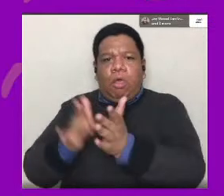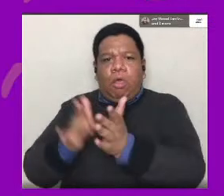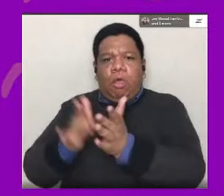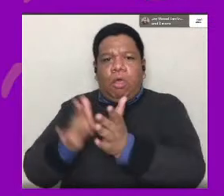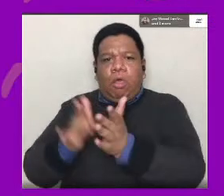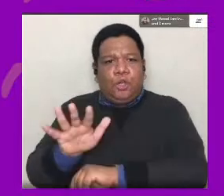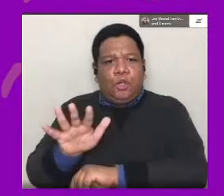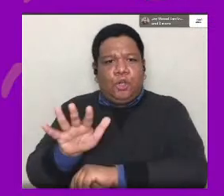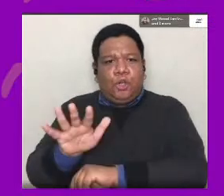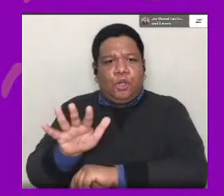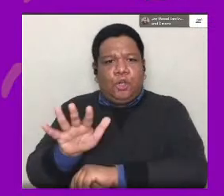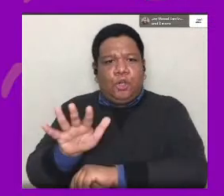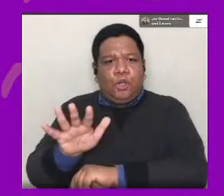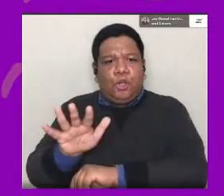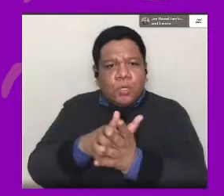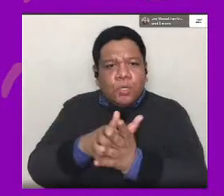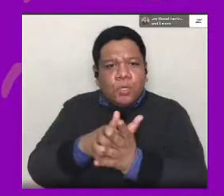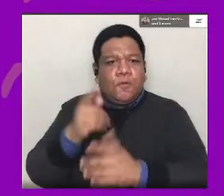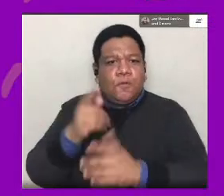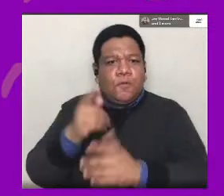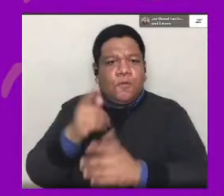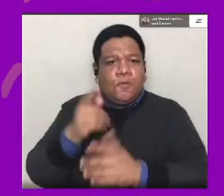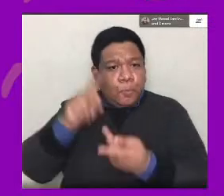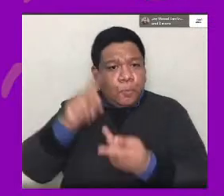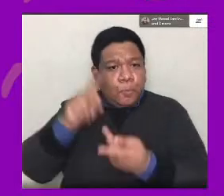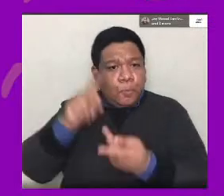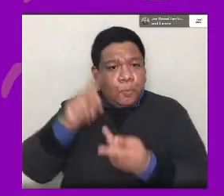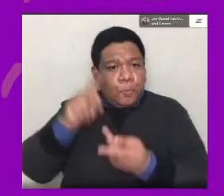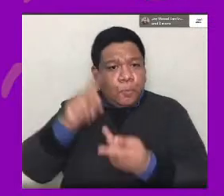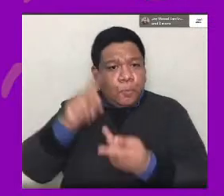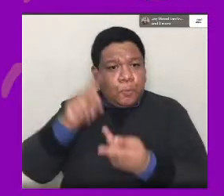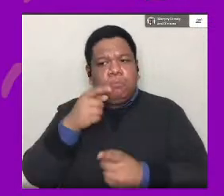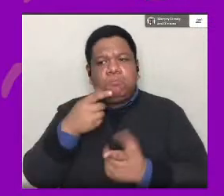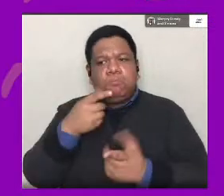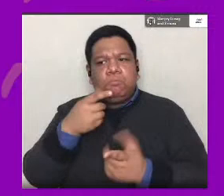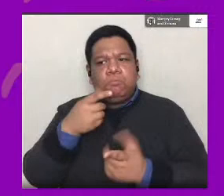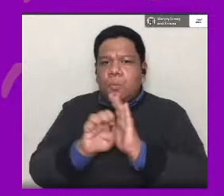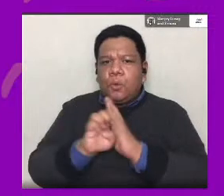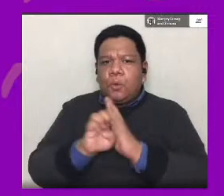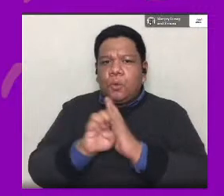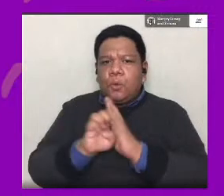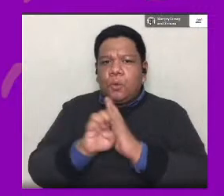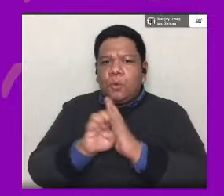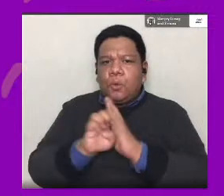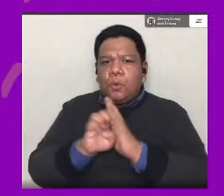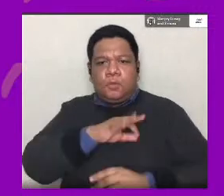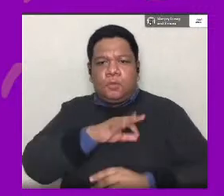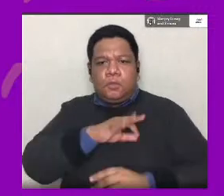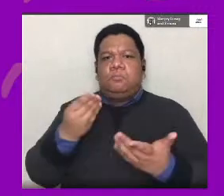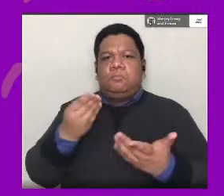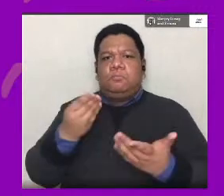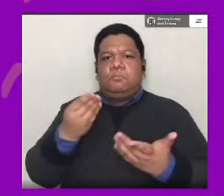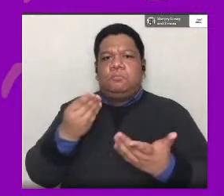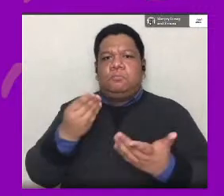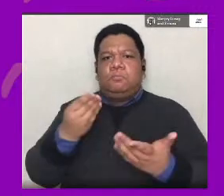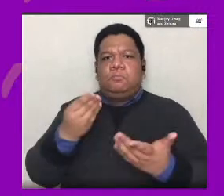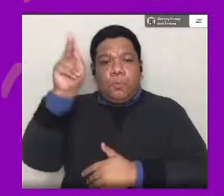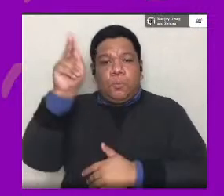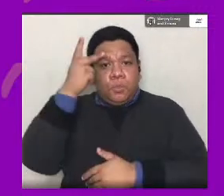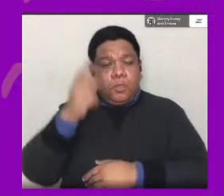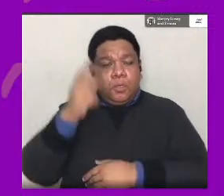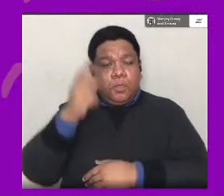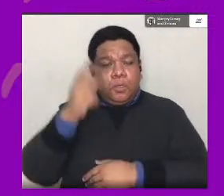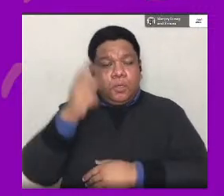including profiting monetarily, socially, or politically. Sexual abuse is any actual or threatened